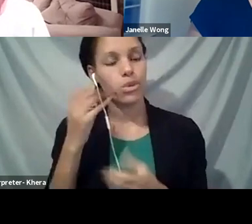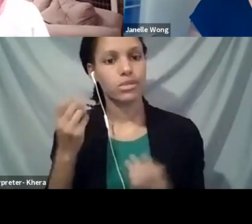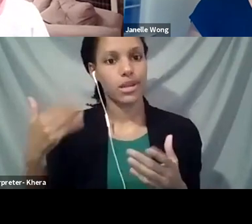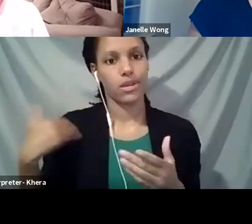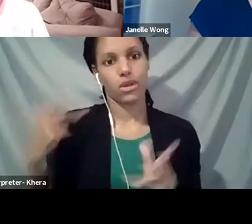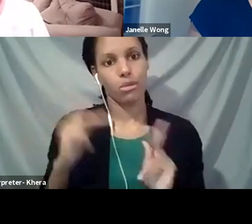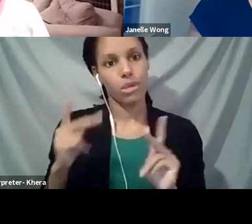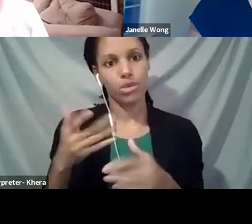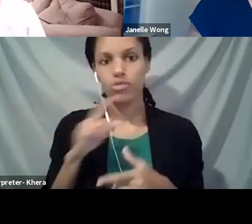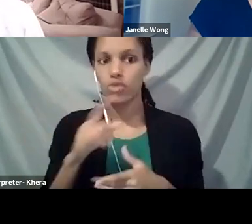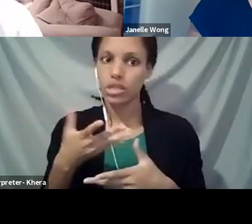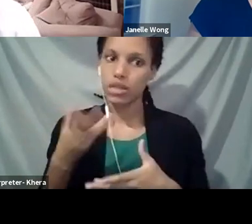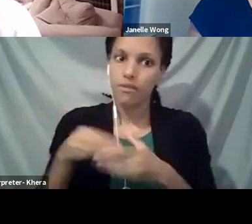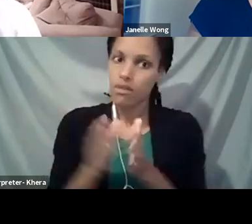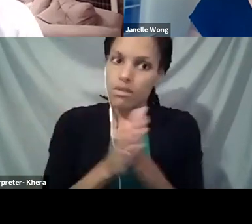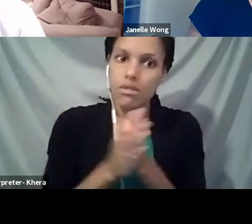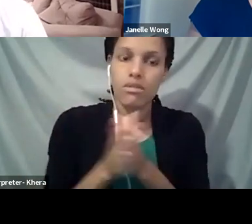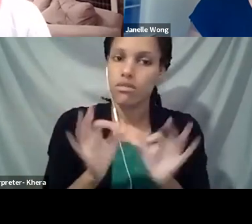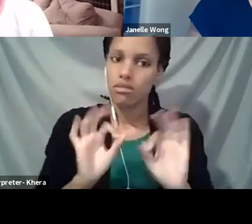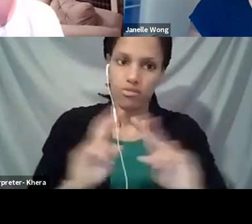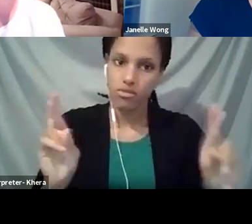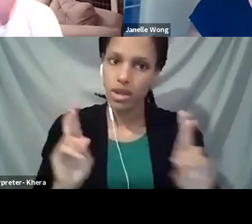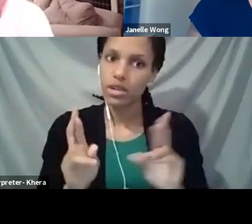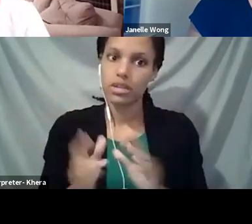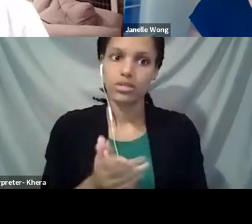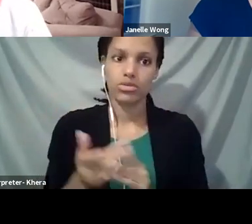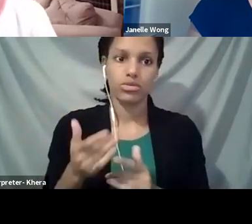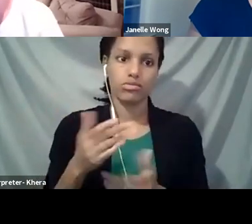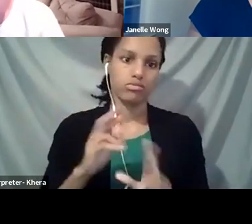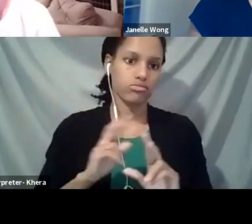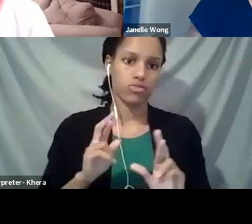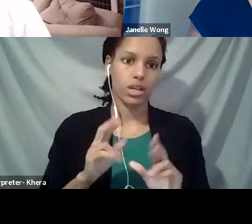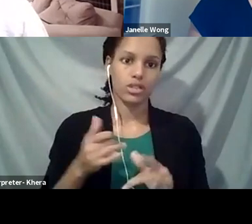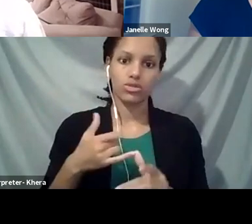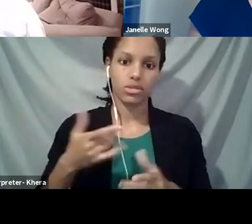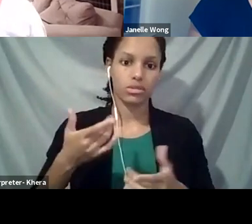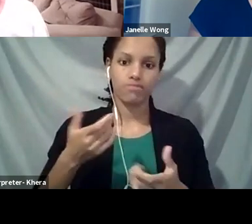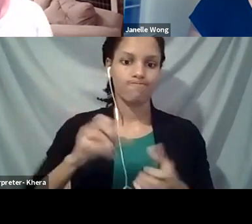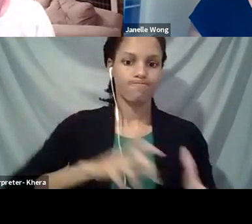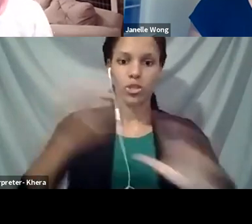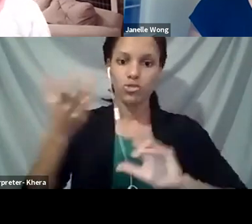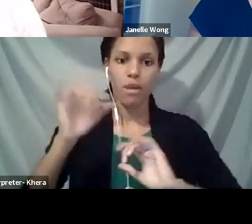are invested in Hindutva, there are also so many young people who are just as eager to trouble and disrupt that pattern.